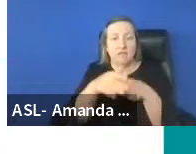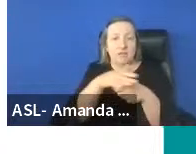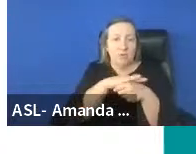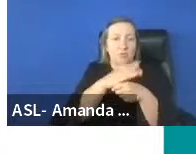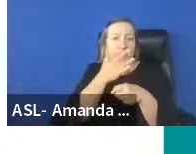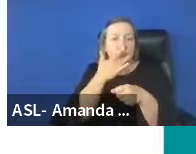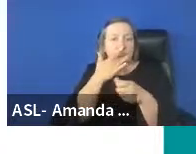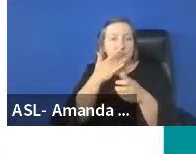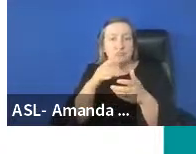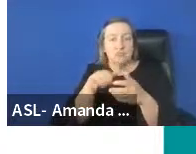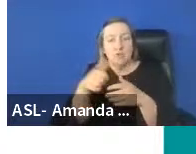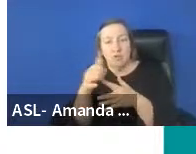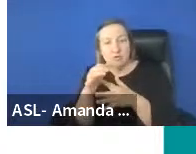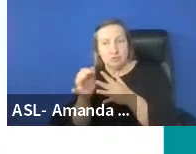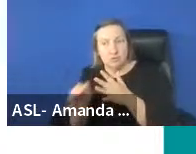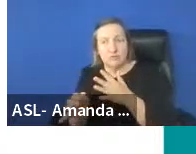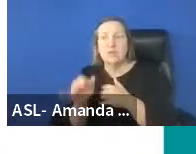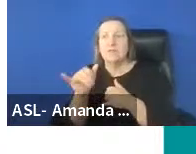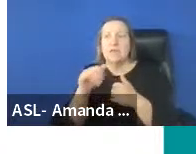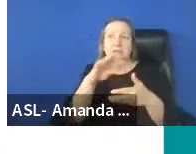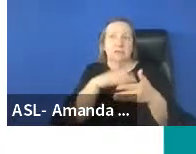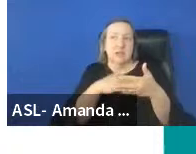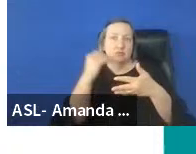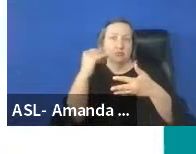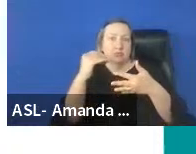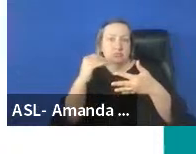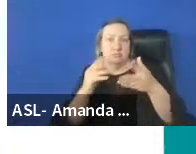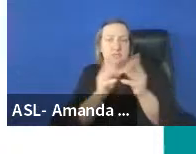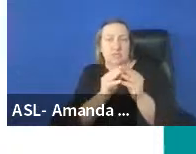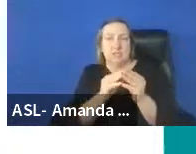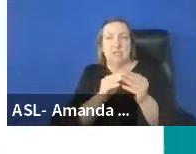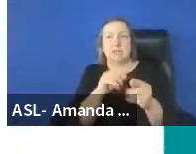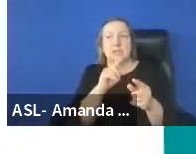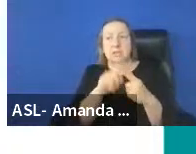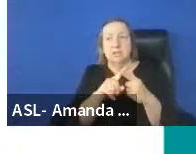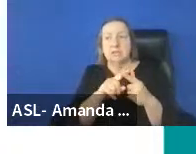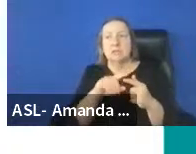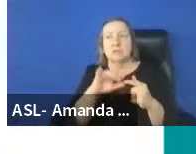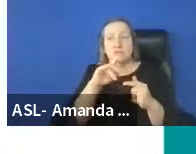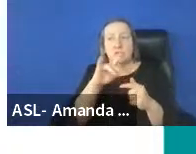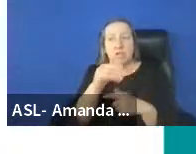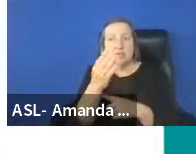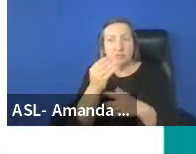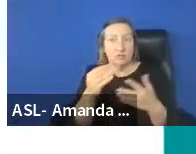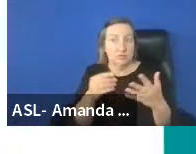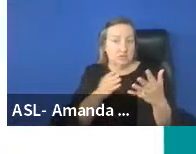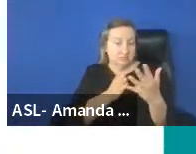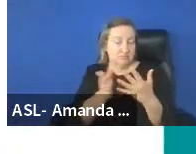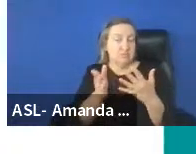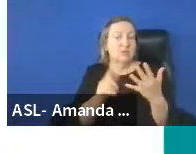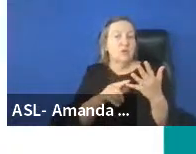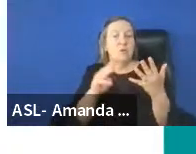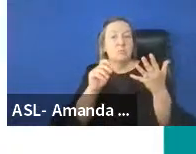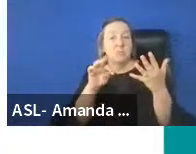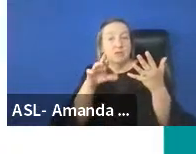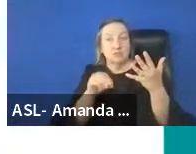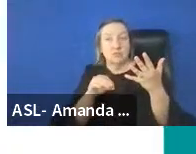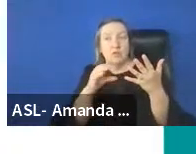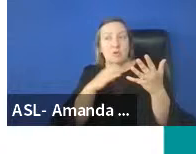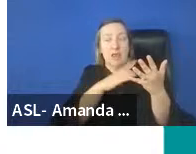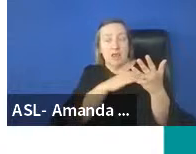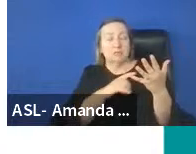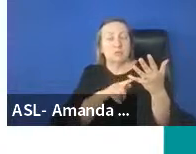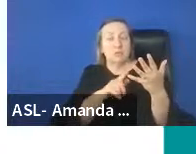this is that schedule. So we are through the 14th. We actually, Metro Council went before the RTC Board